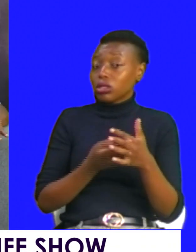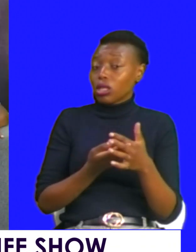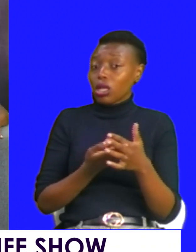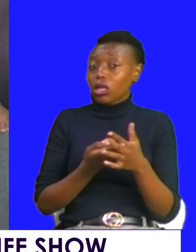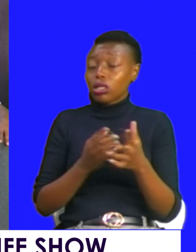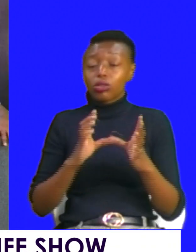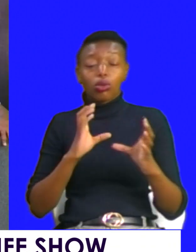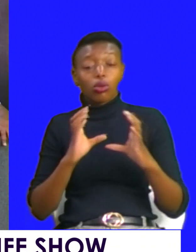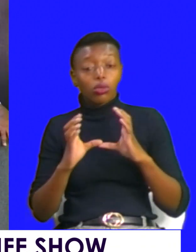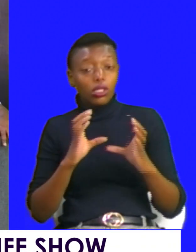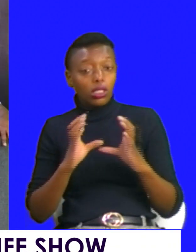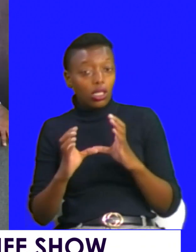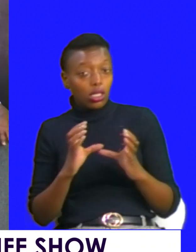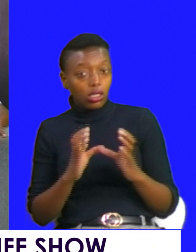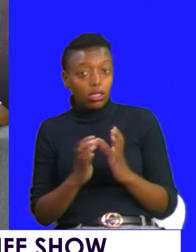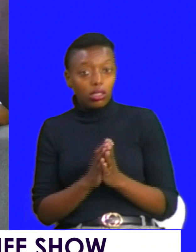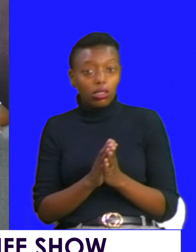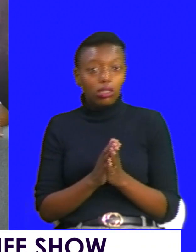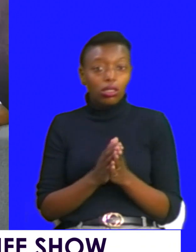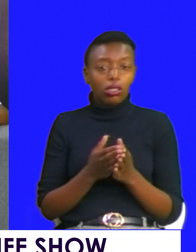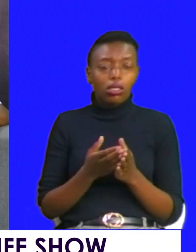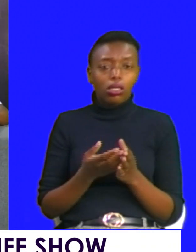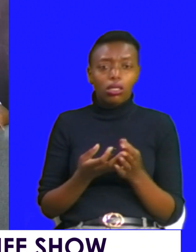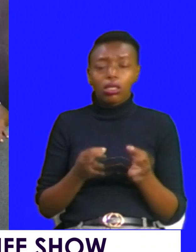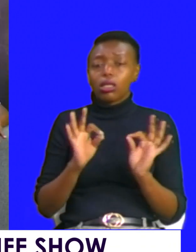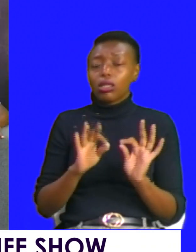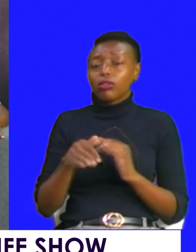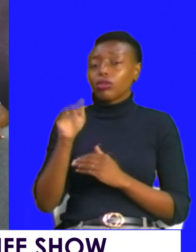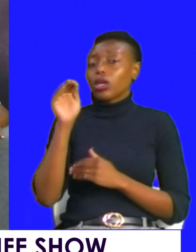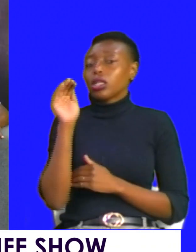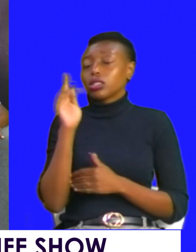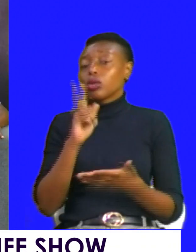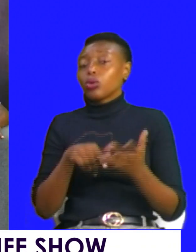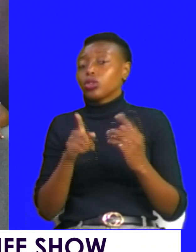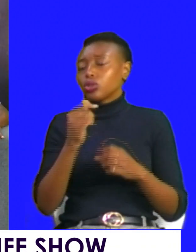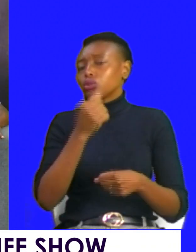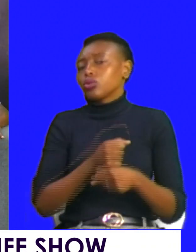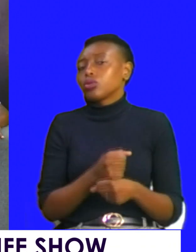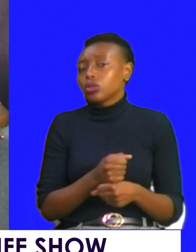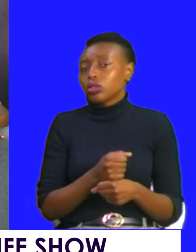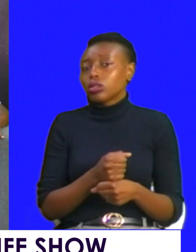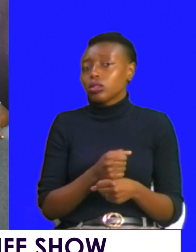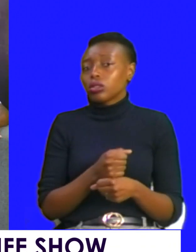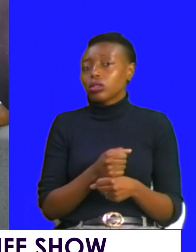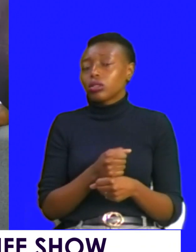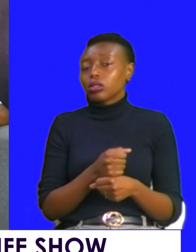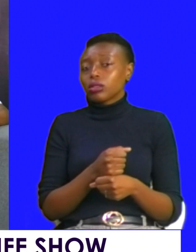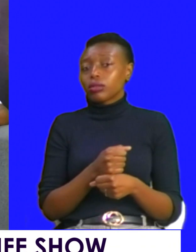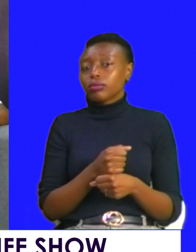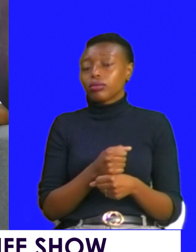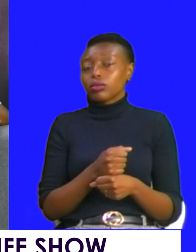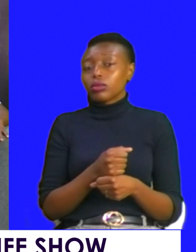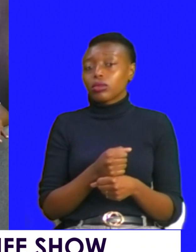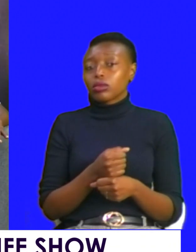the time you reach 5th floor, if he asks you, so what do you do? Yeah. If you are able to, in a